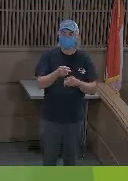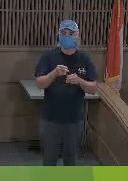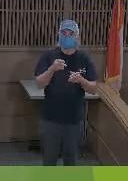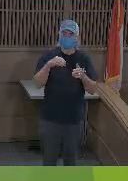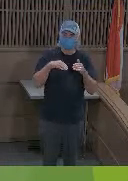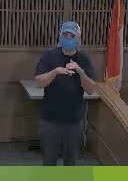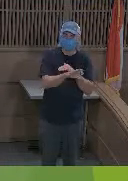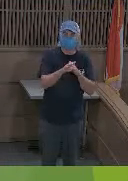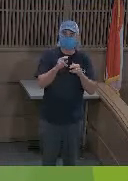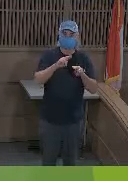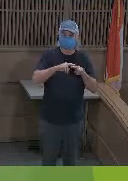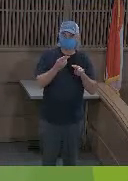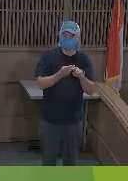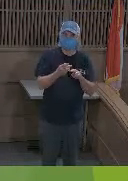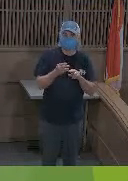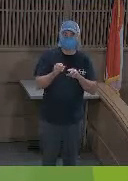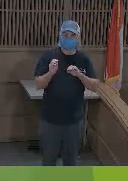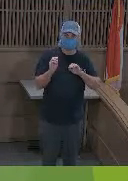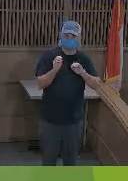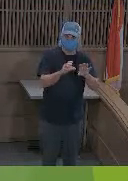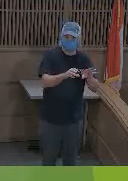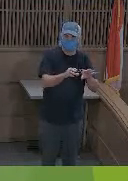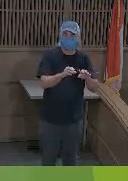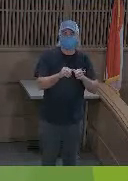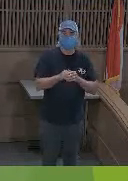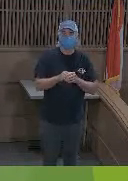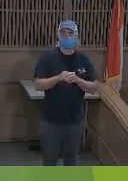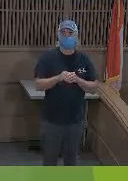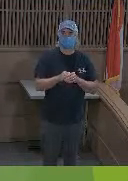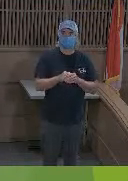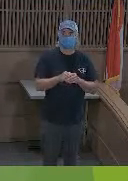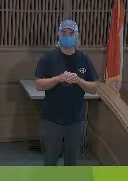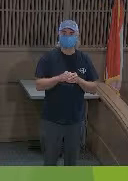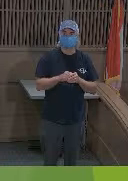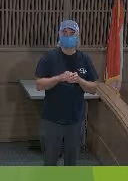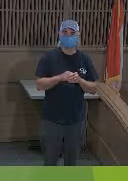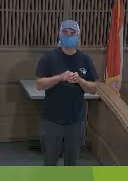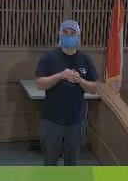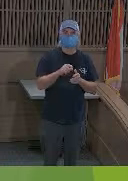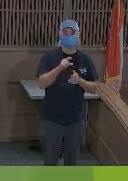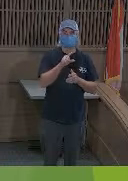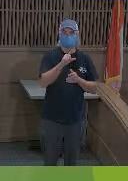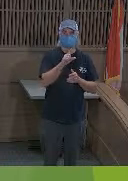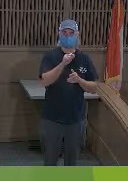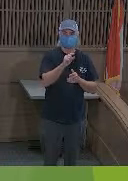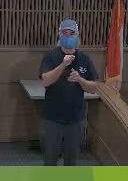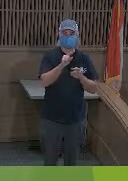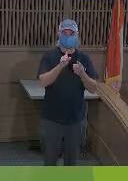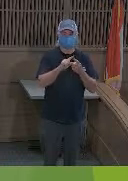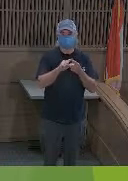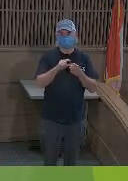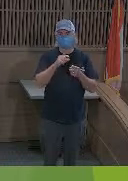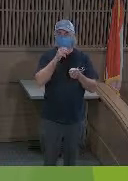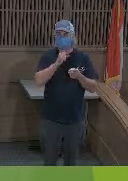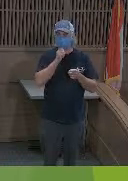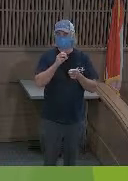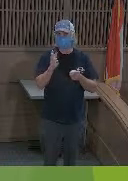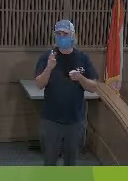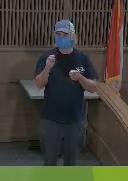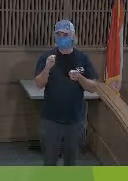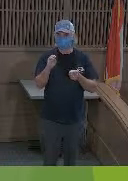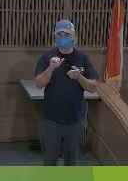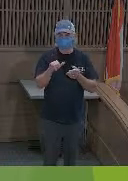admitted from the ages of 20 to 60 has increased significantly. This